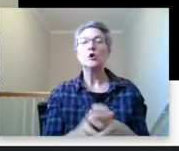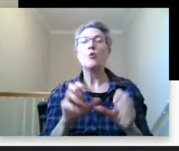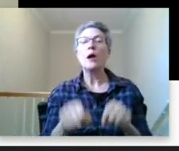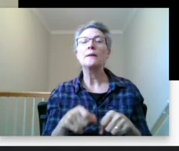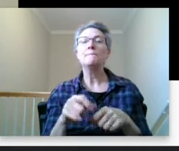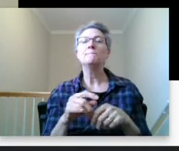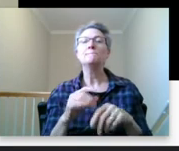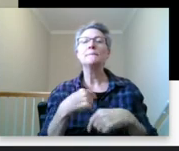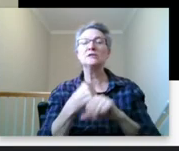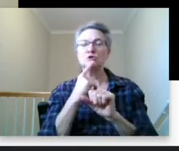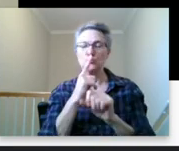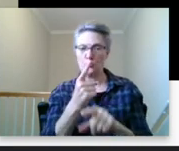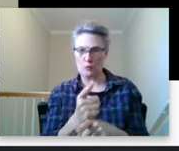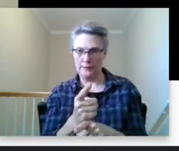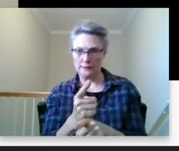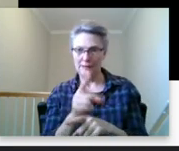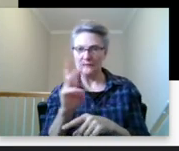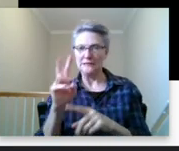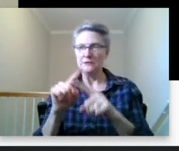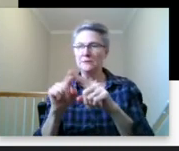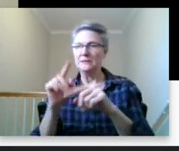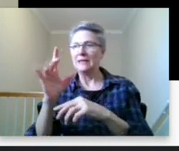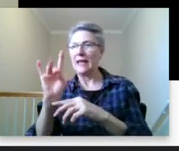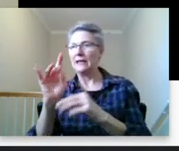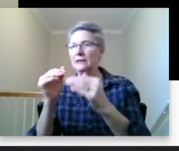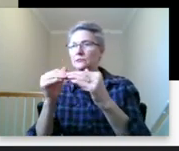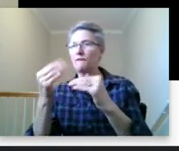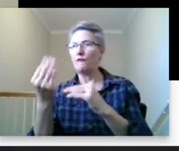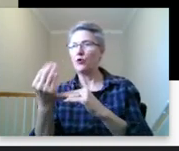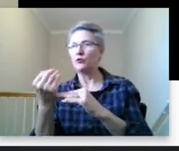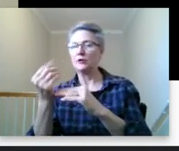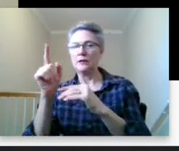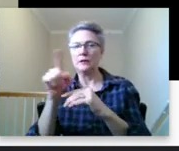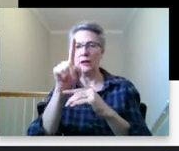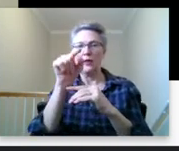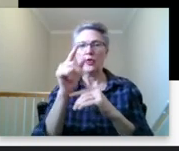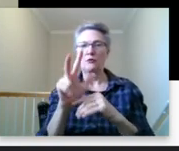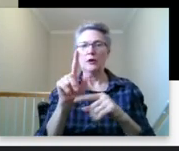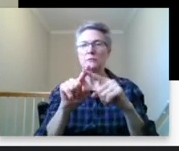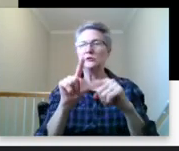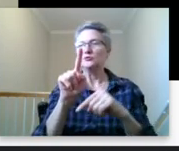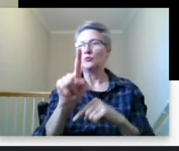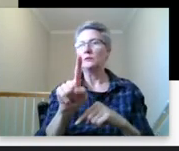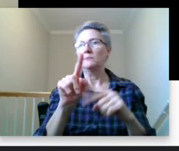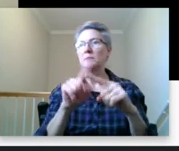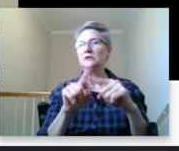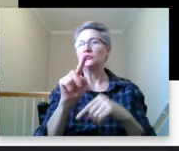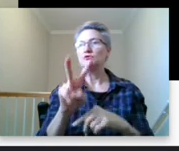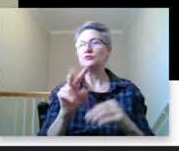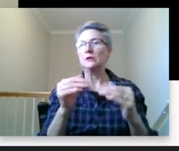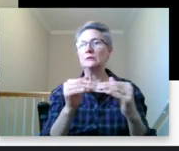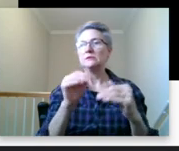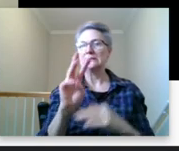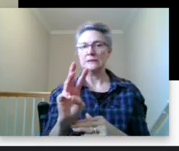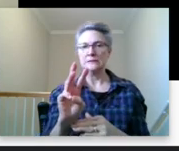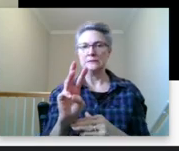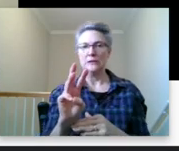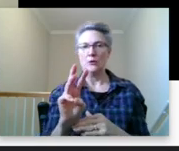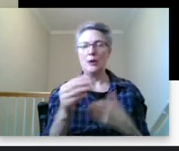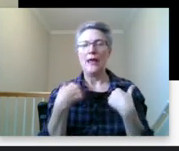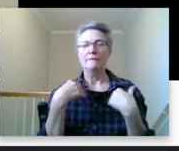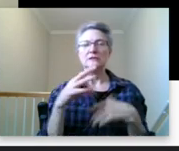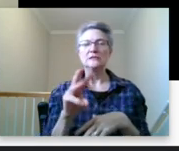8 we know is 14. 3 plus 1 plus 2 is 6. So we've